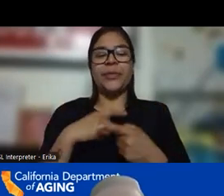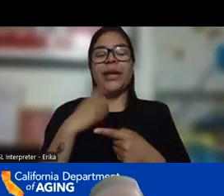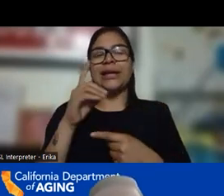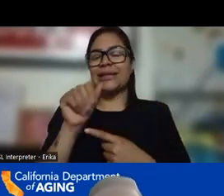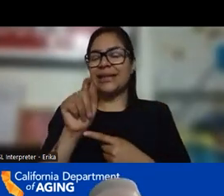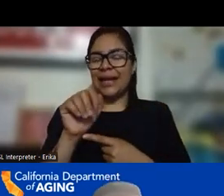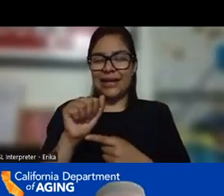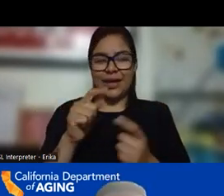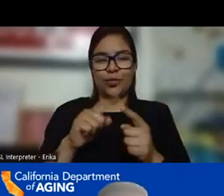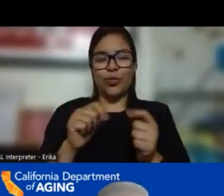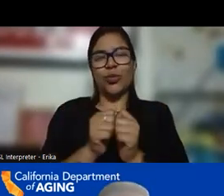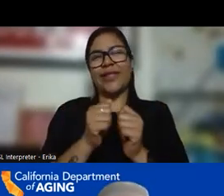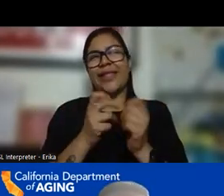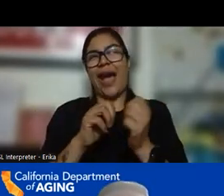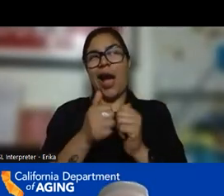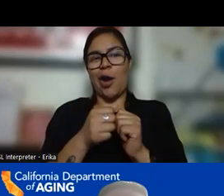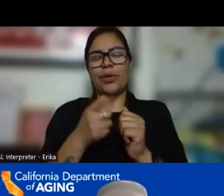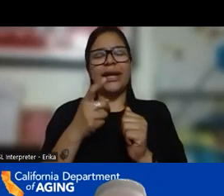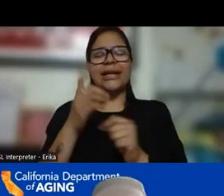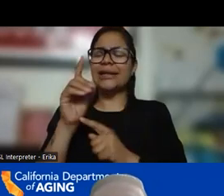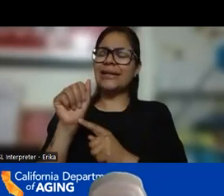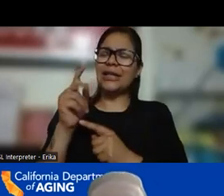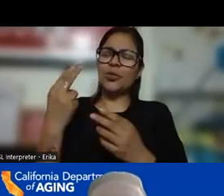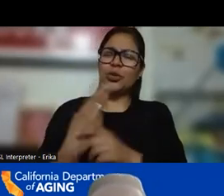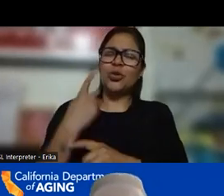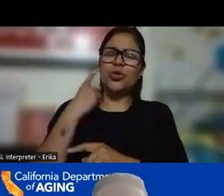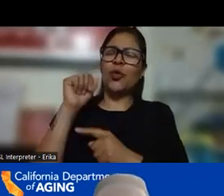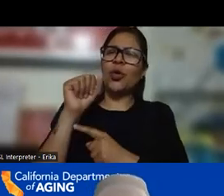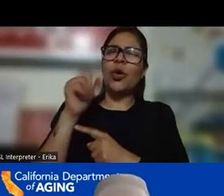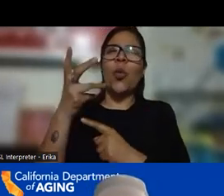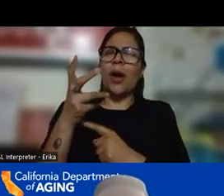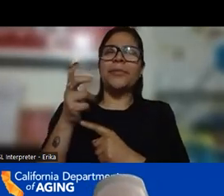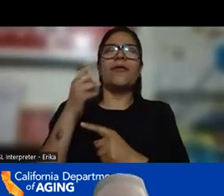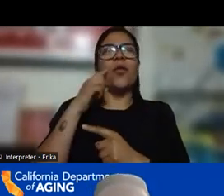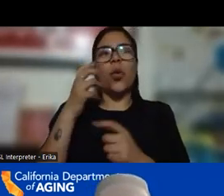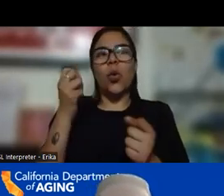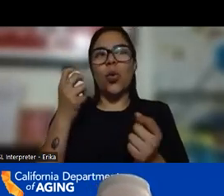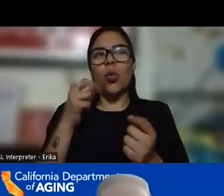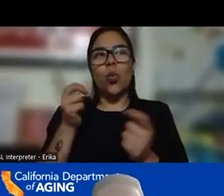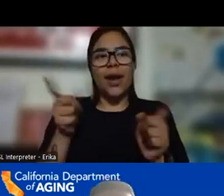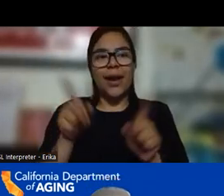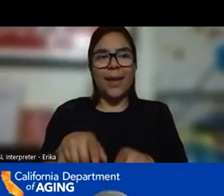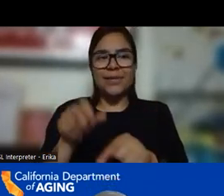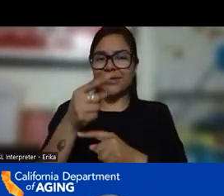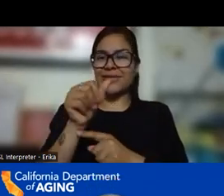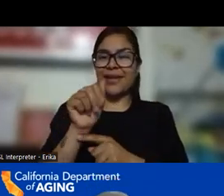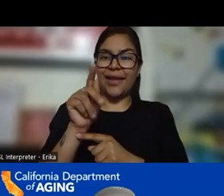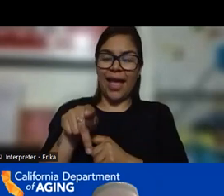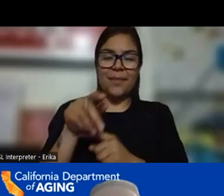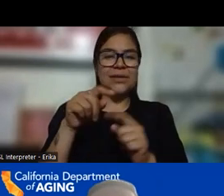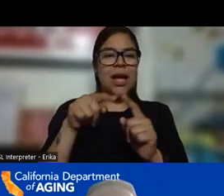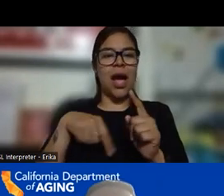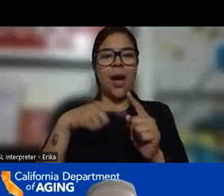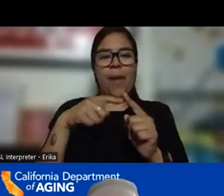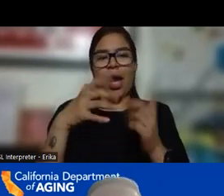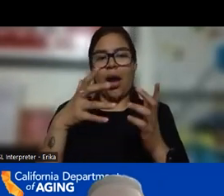demand, equity data. And we use these data to understand where the gaps are in terms of our health workforce, so racial and ethnic gaps, linguistic gaps, and gaps in terms of areas that just don't